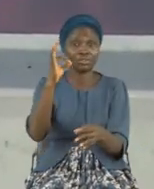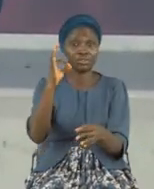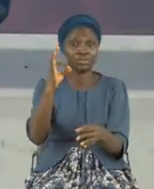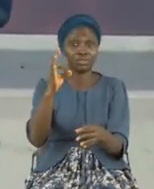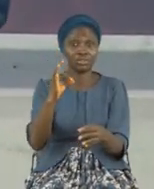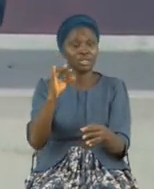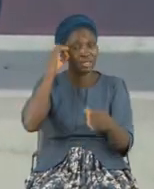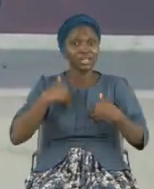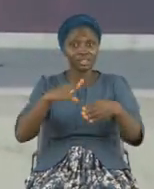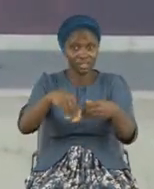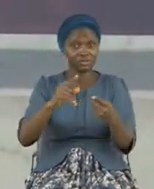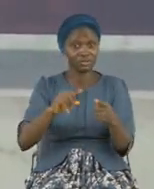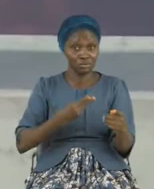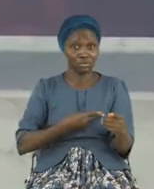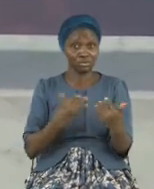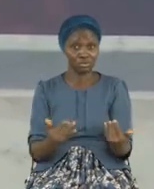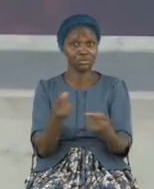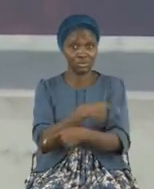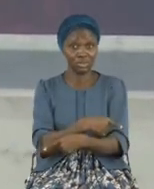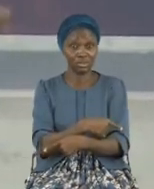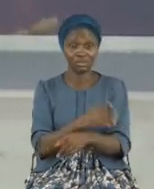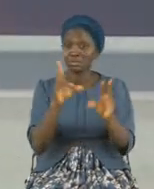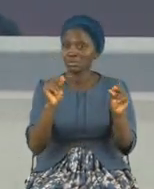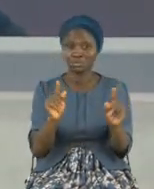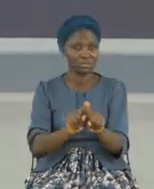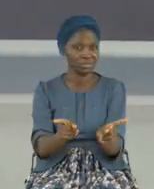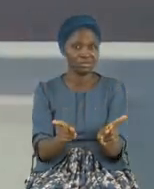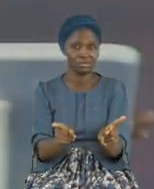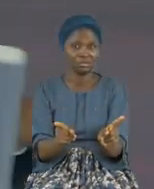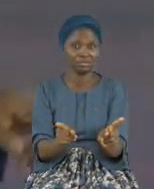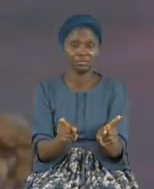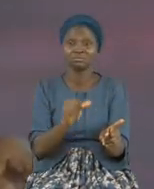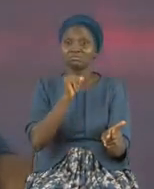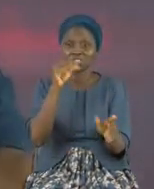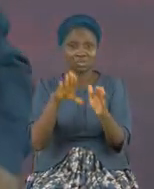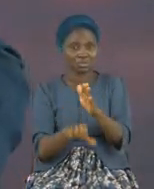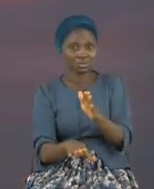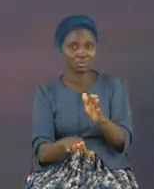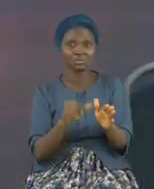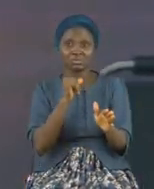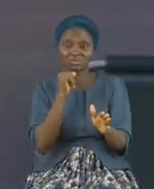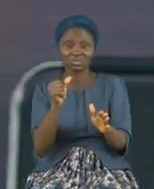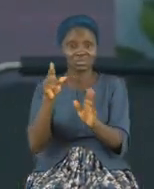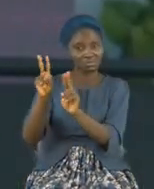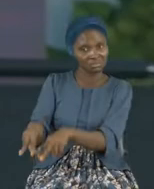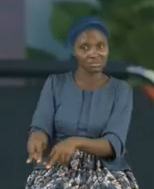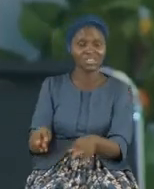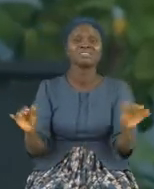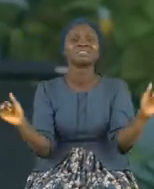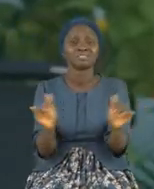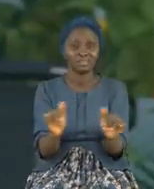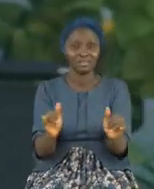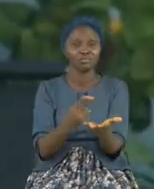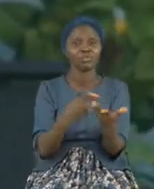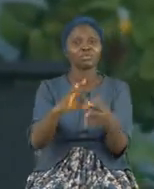us today. No different, not lower, not degraded. The same Holy